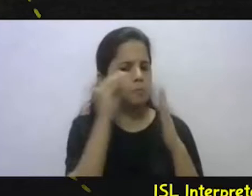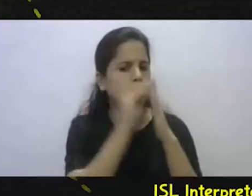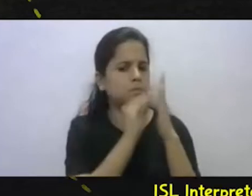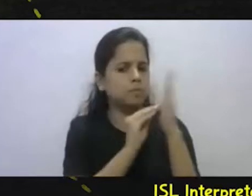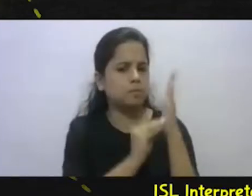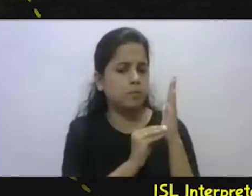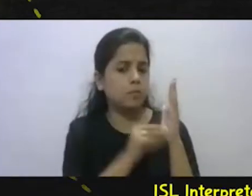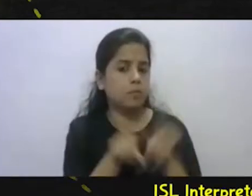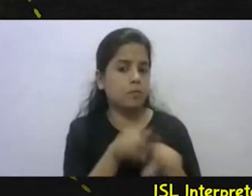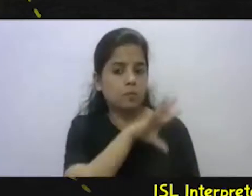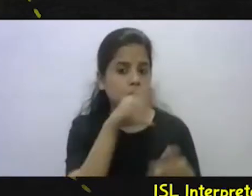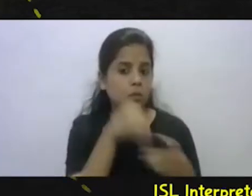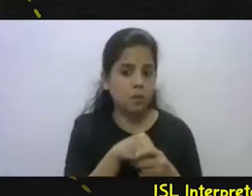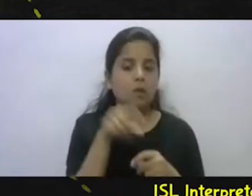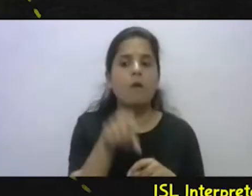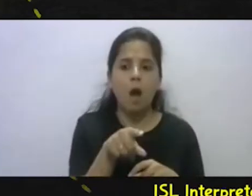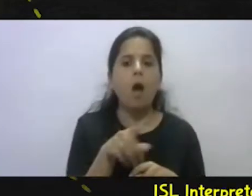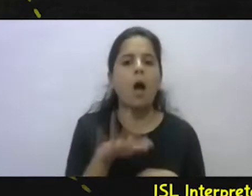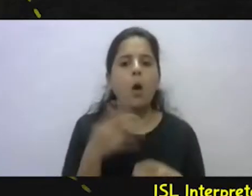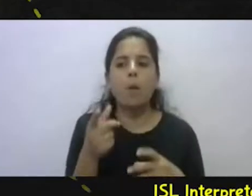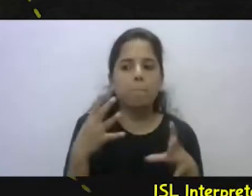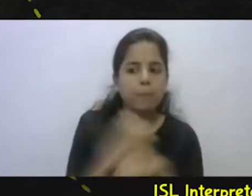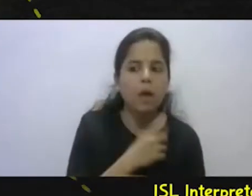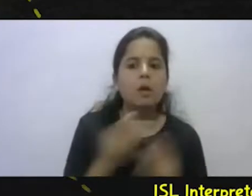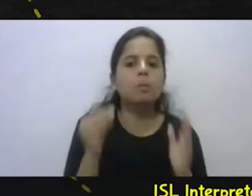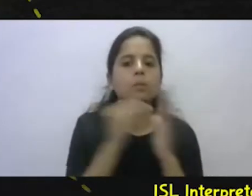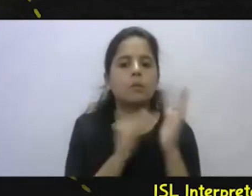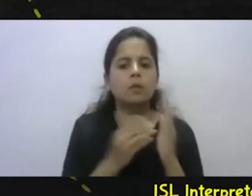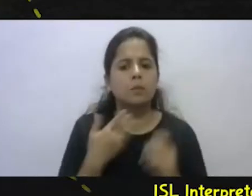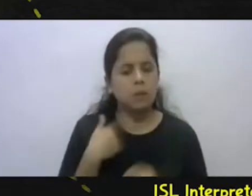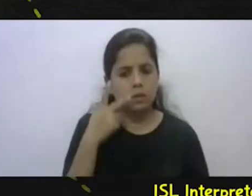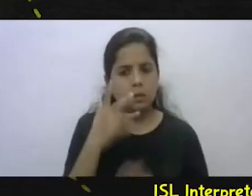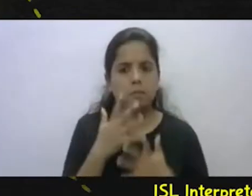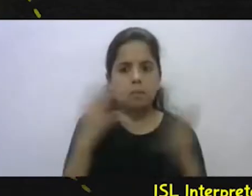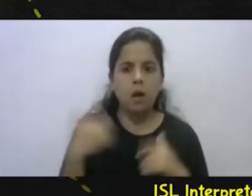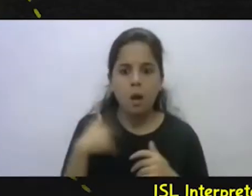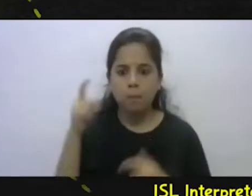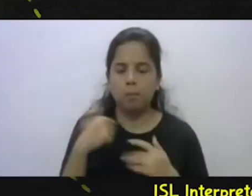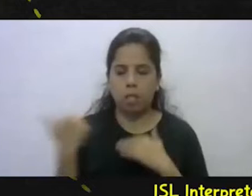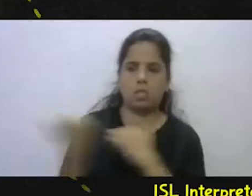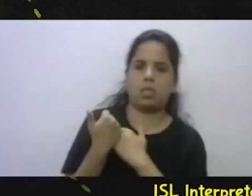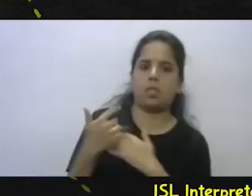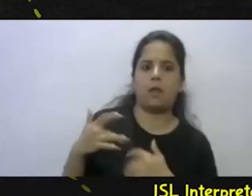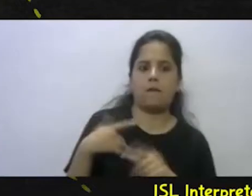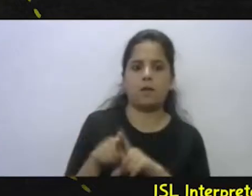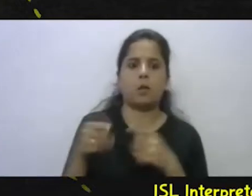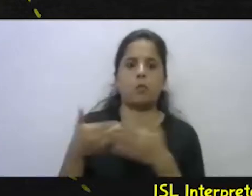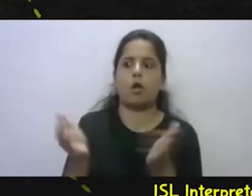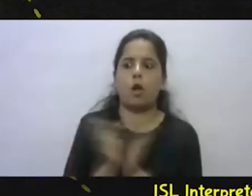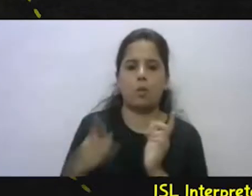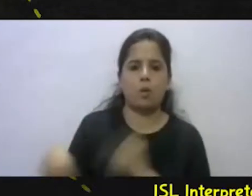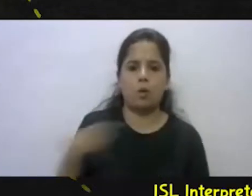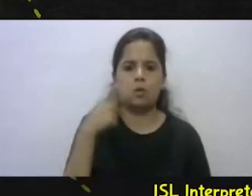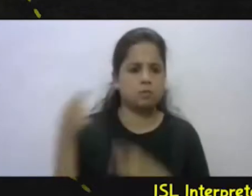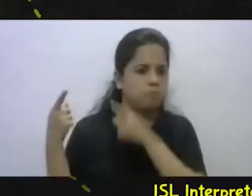as part of building that archive. And I was faced with a severe backlash from the community who said that,